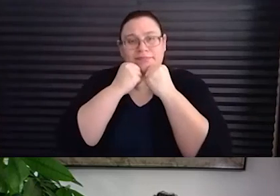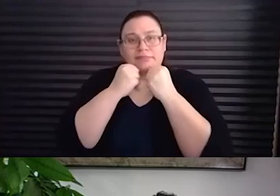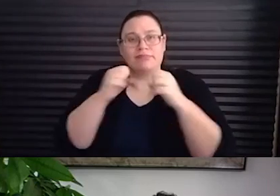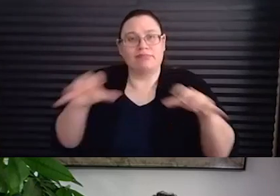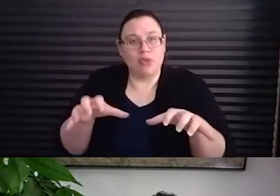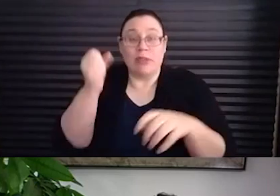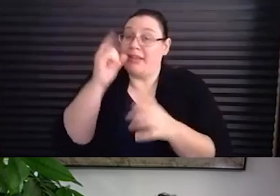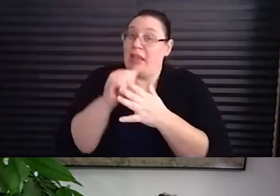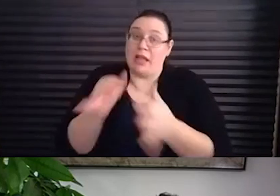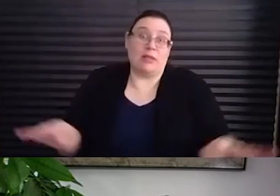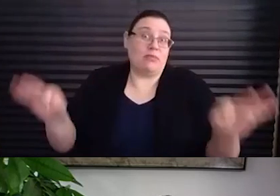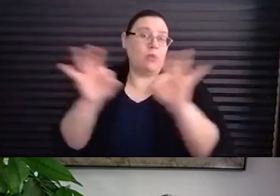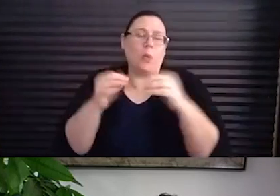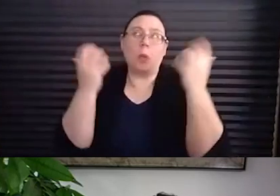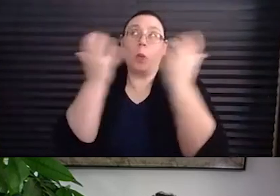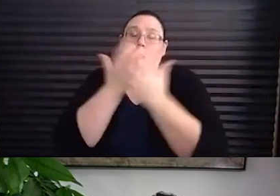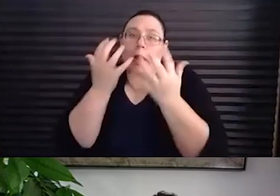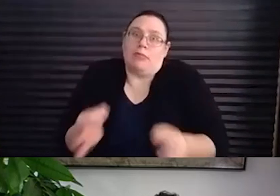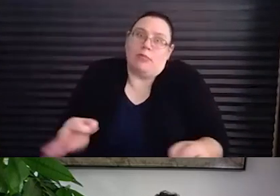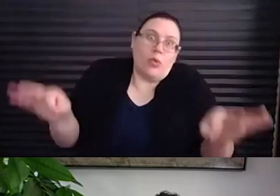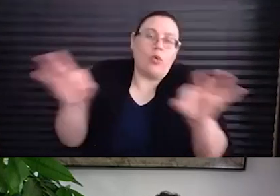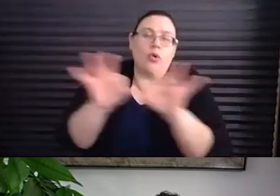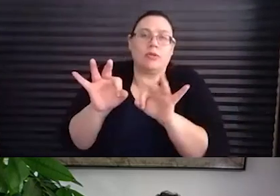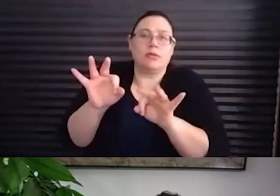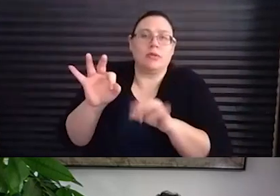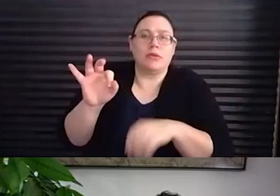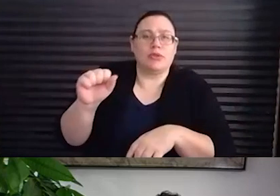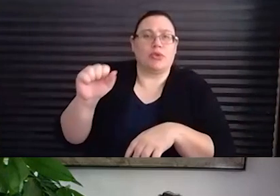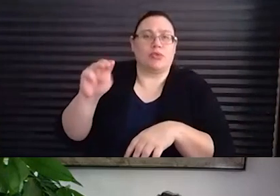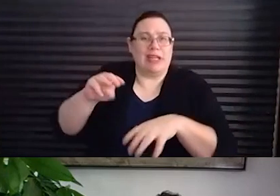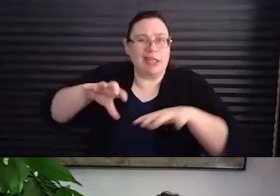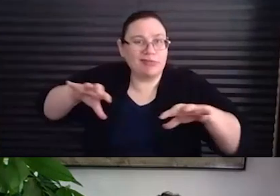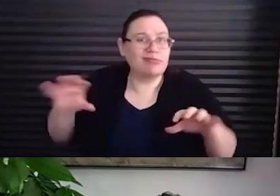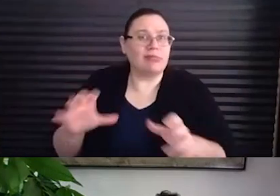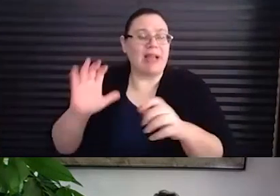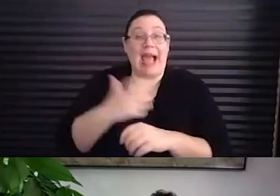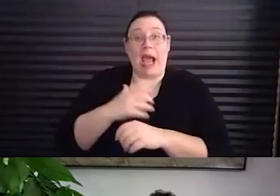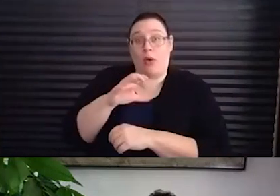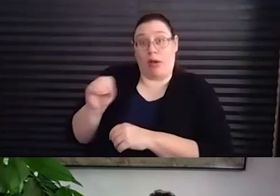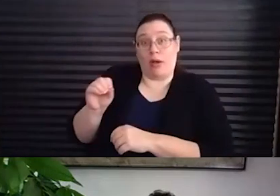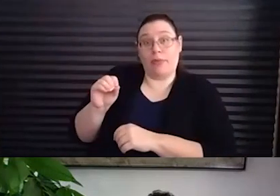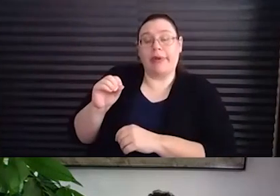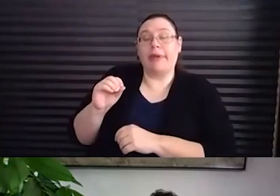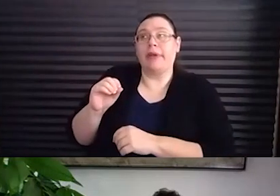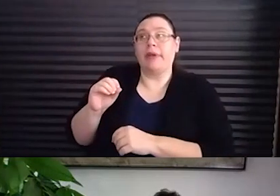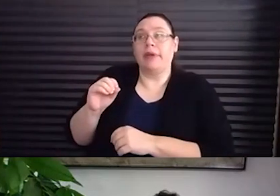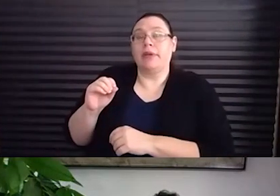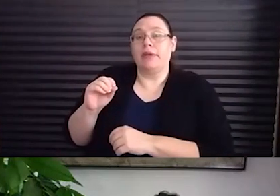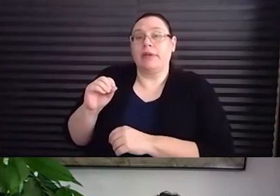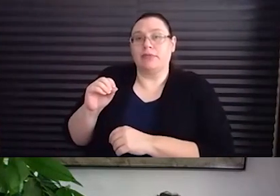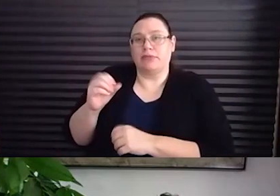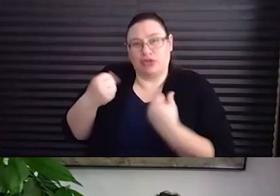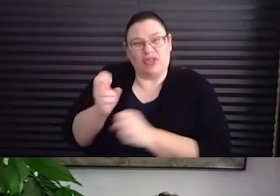important, very, very important social media movement that our company took a lot of effort